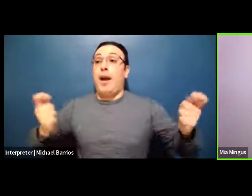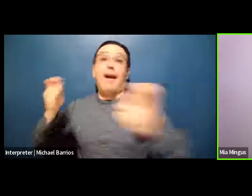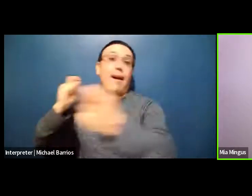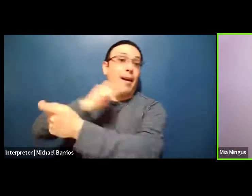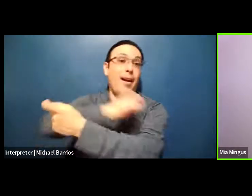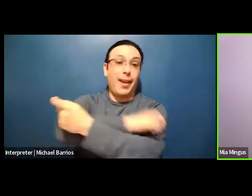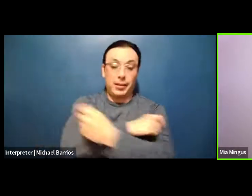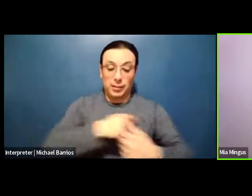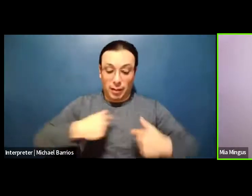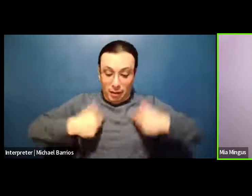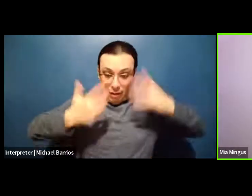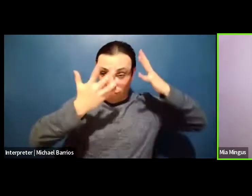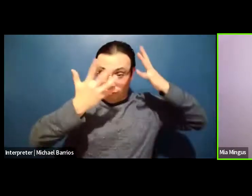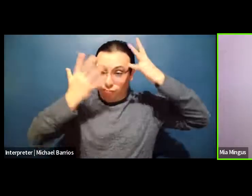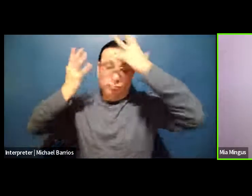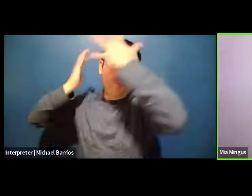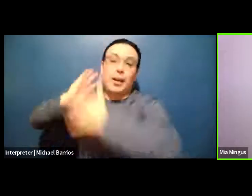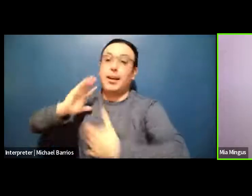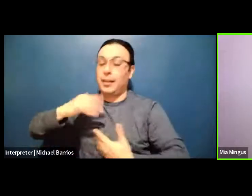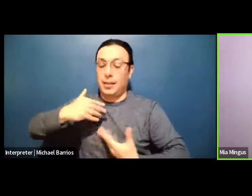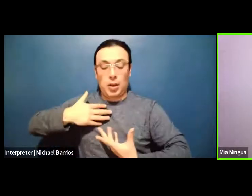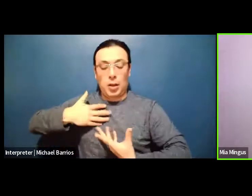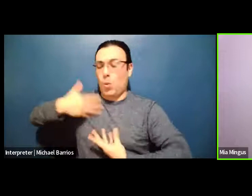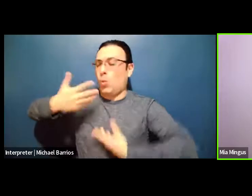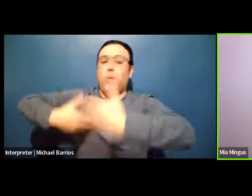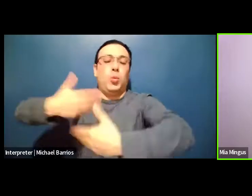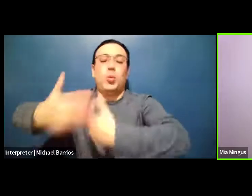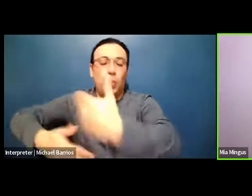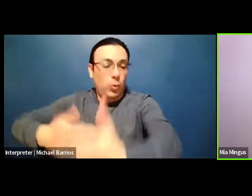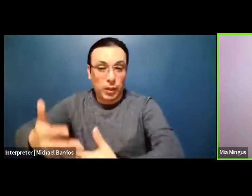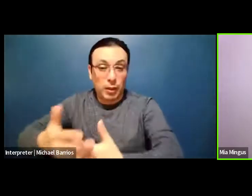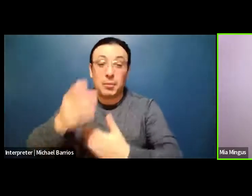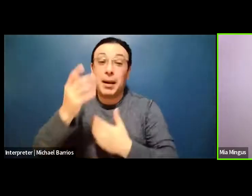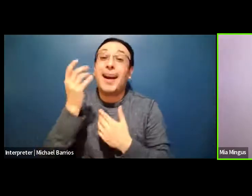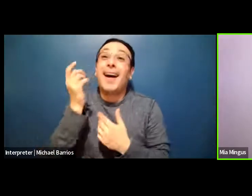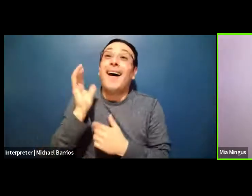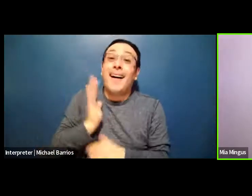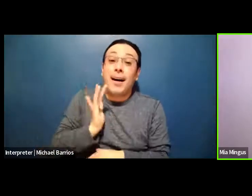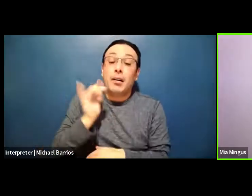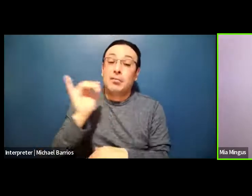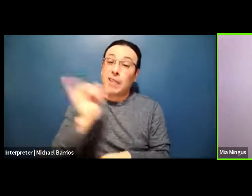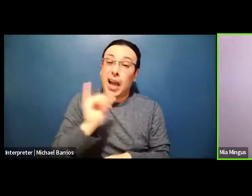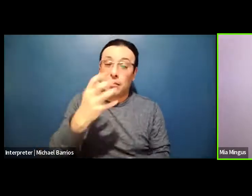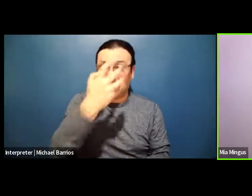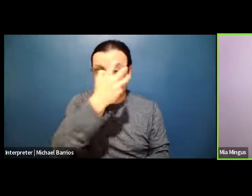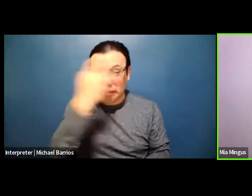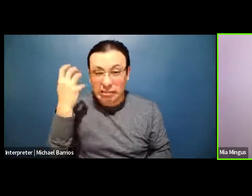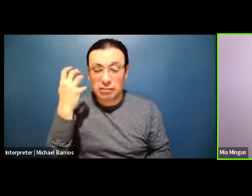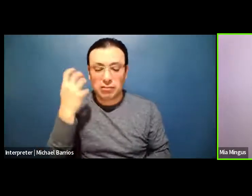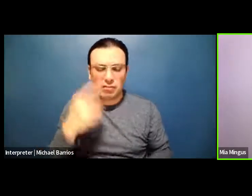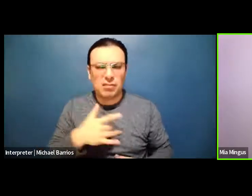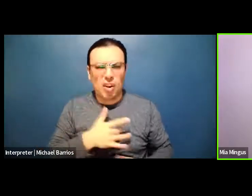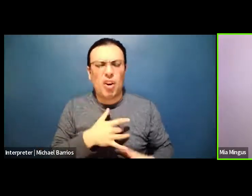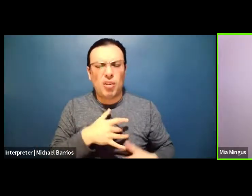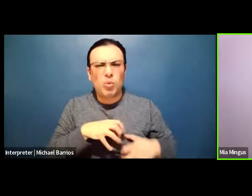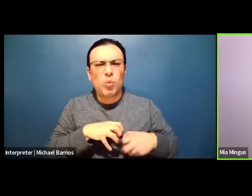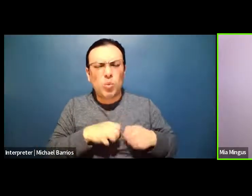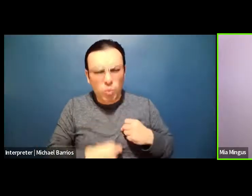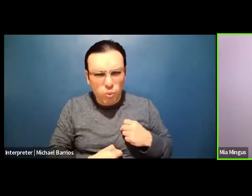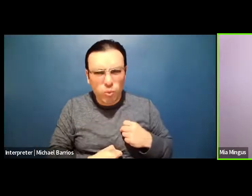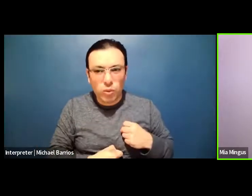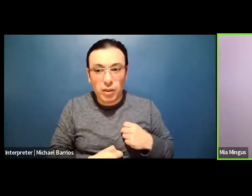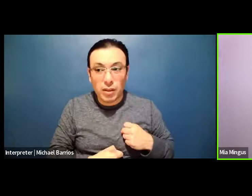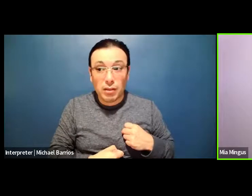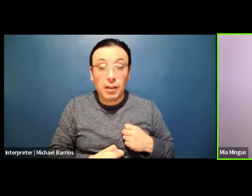transformative, and transcendent, but it can also be incredibly scarring and heartbreaking. And sometimes it can be